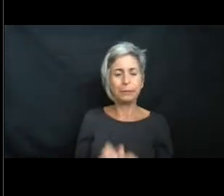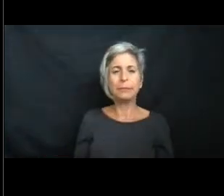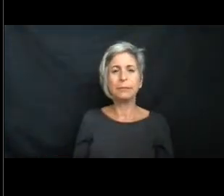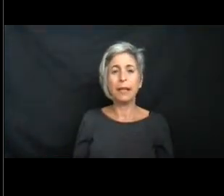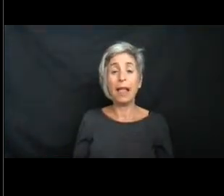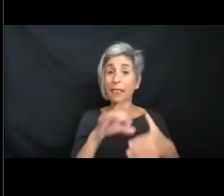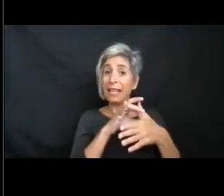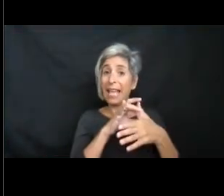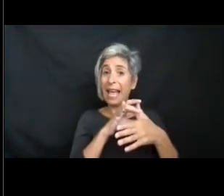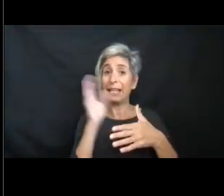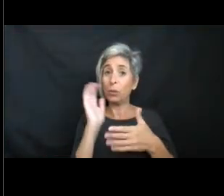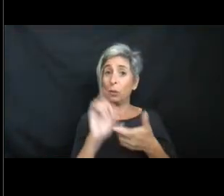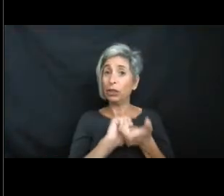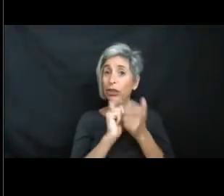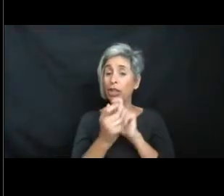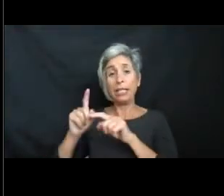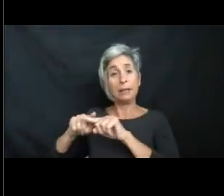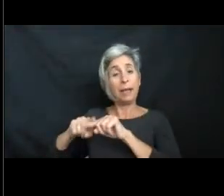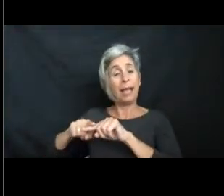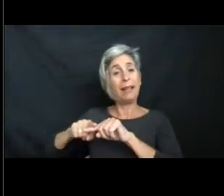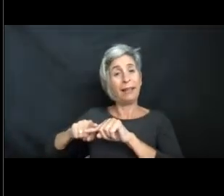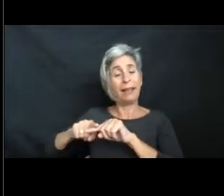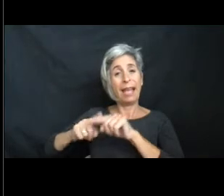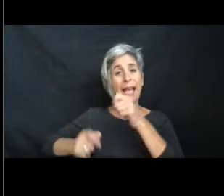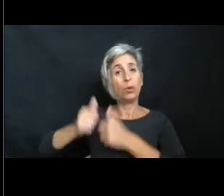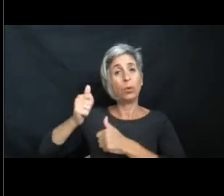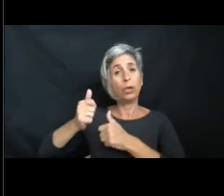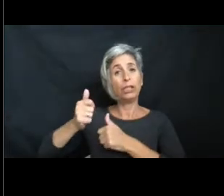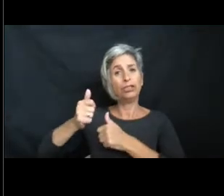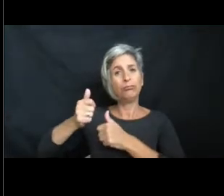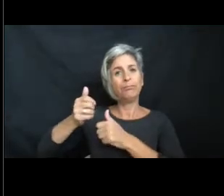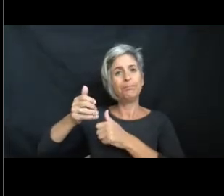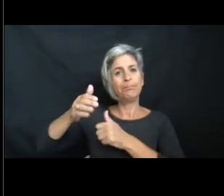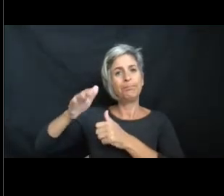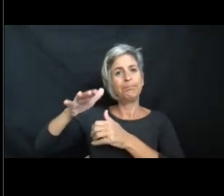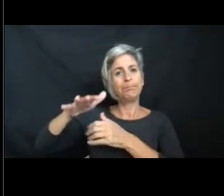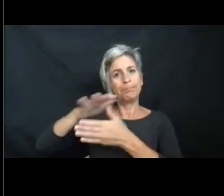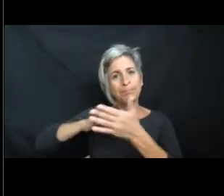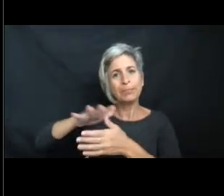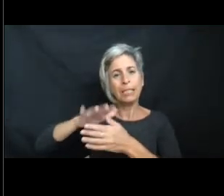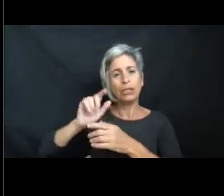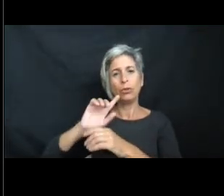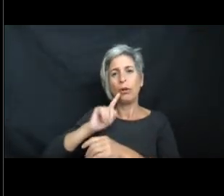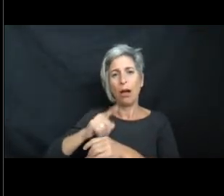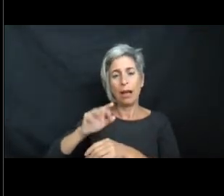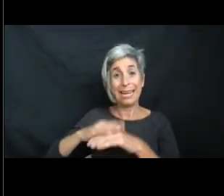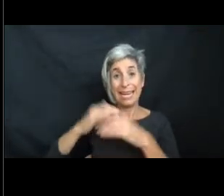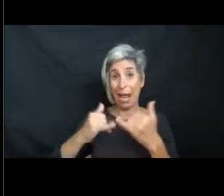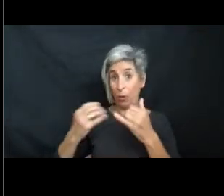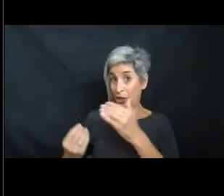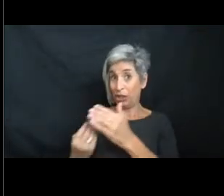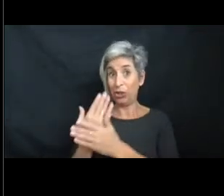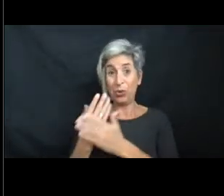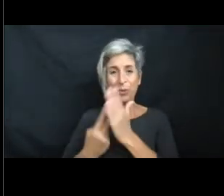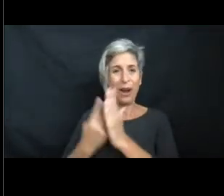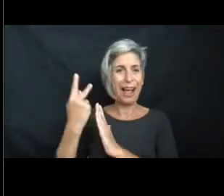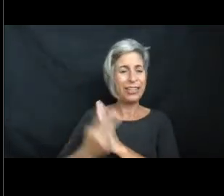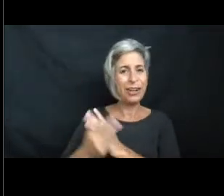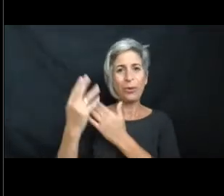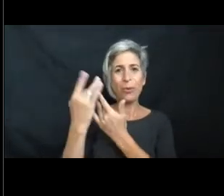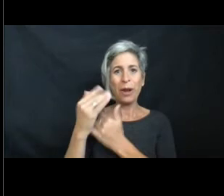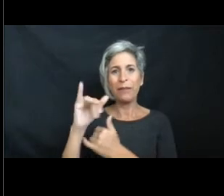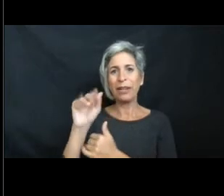change depending on which section you're on. So right now it's a brand new project, we're waiting for